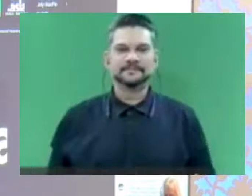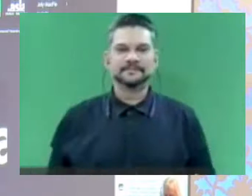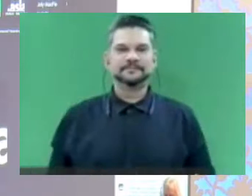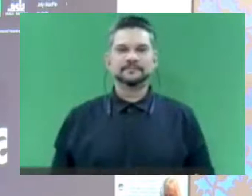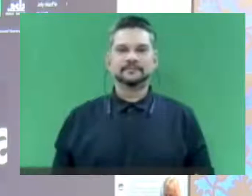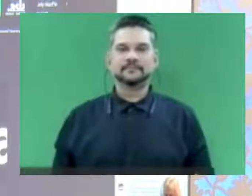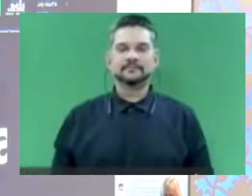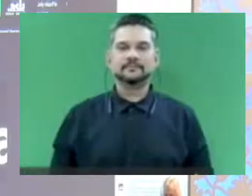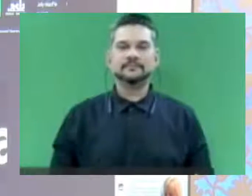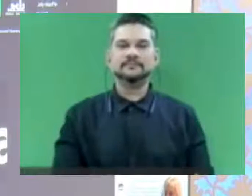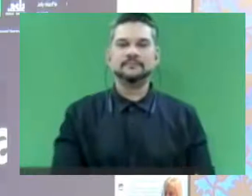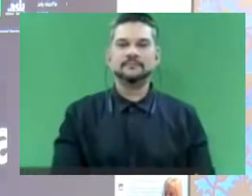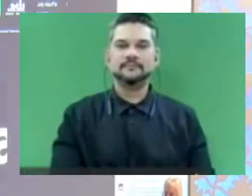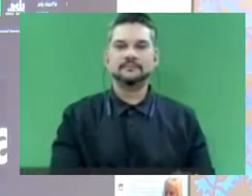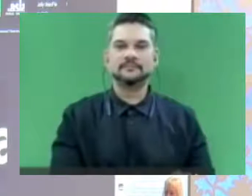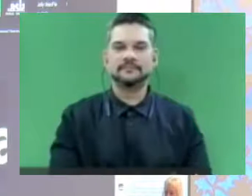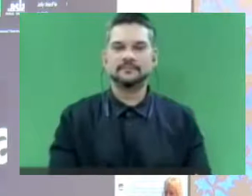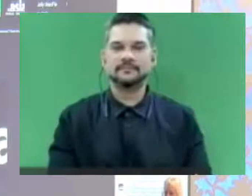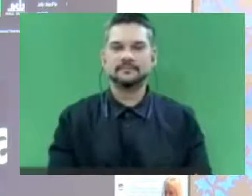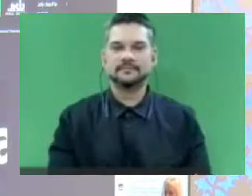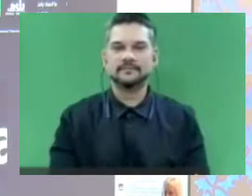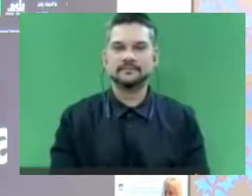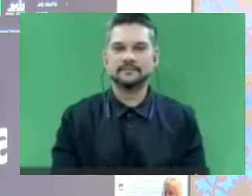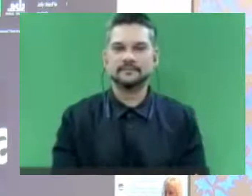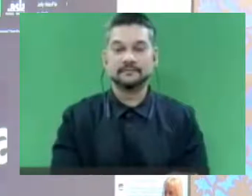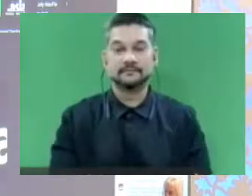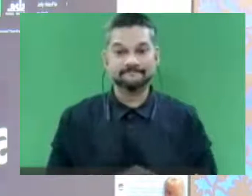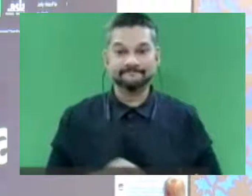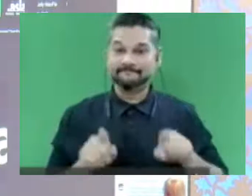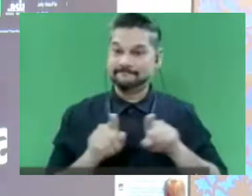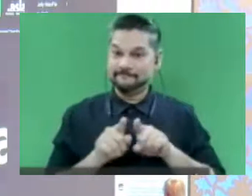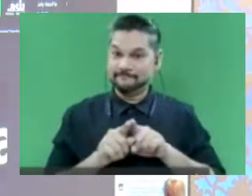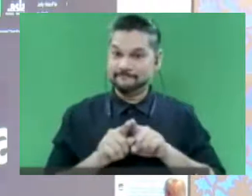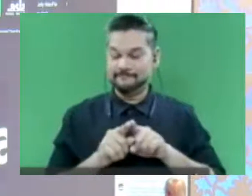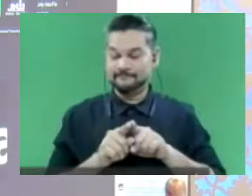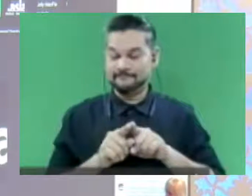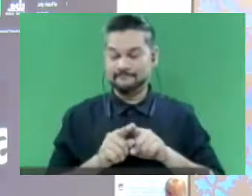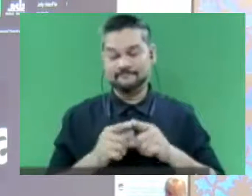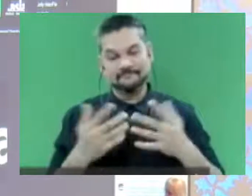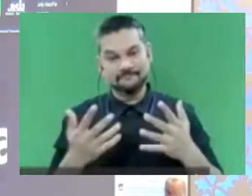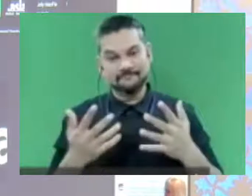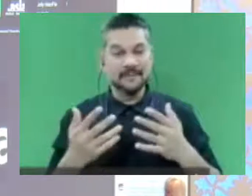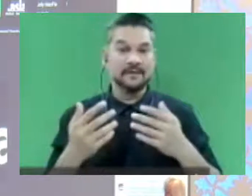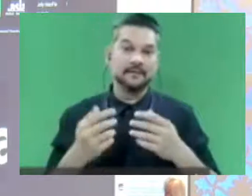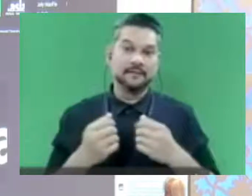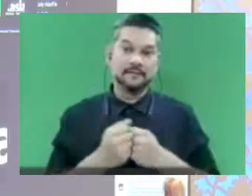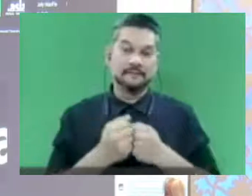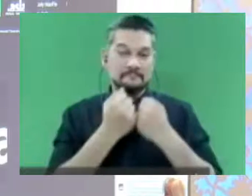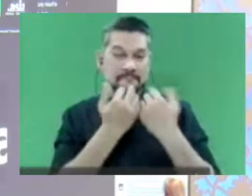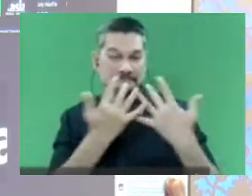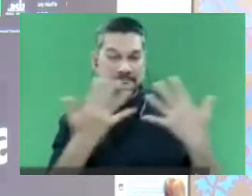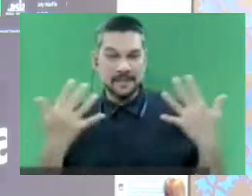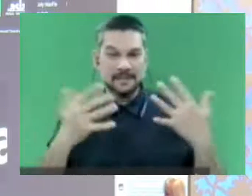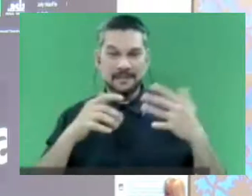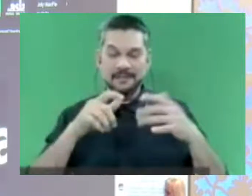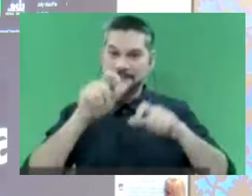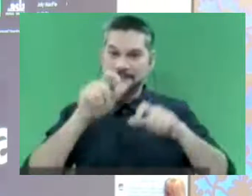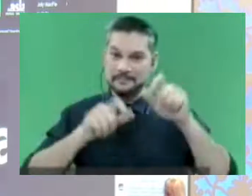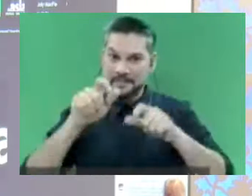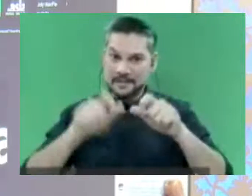So, I also want to say the majority of people on this panel have a